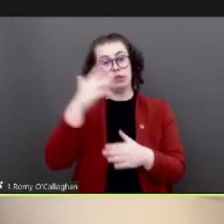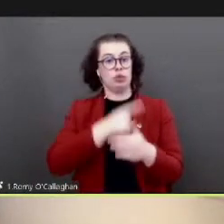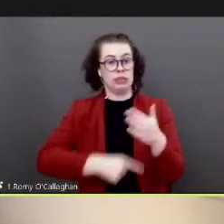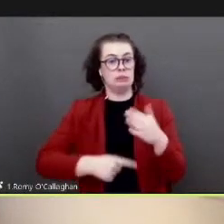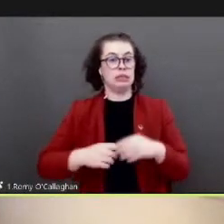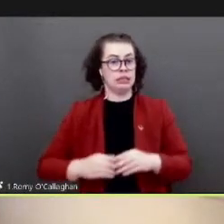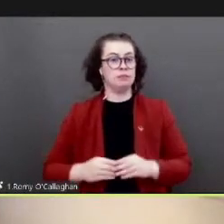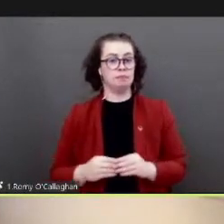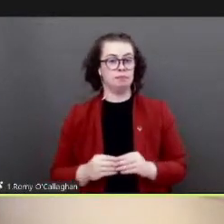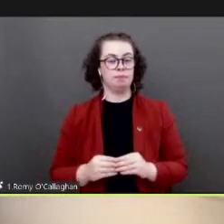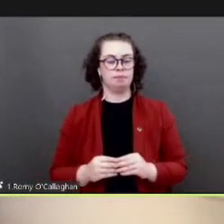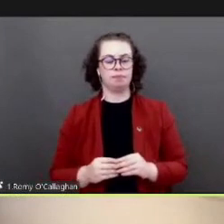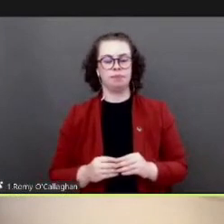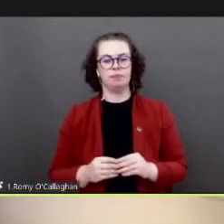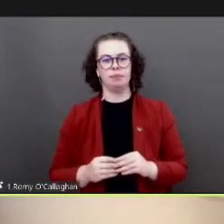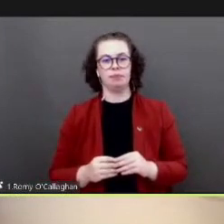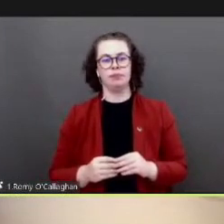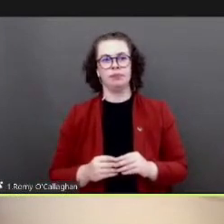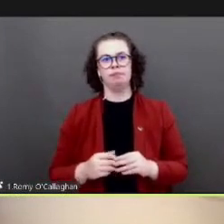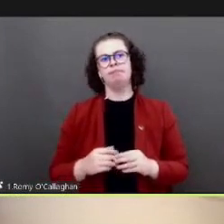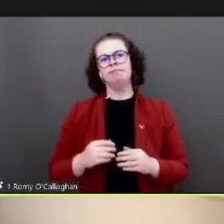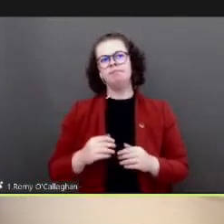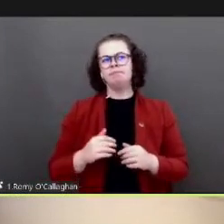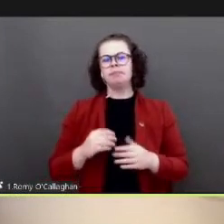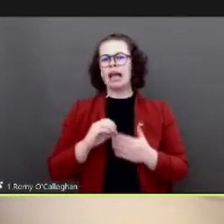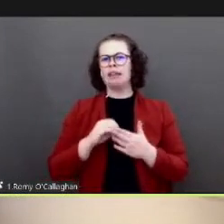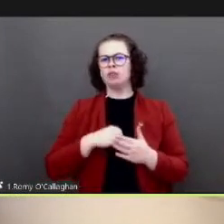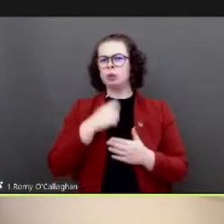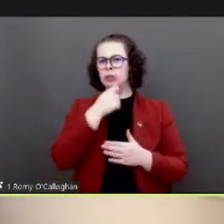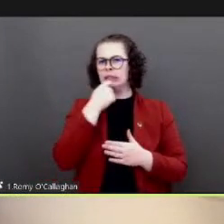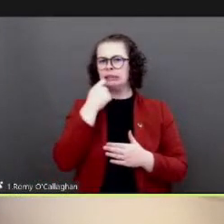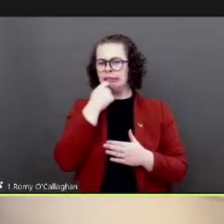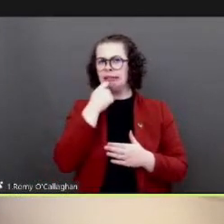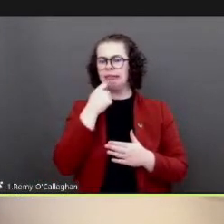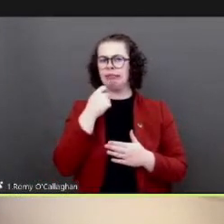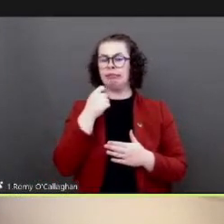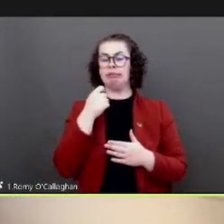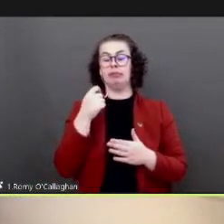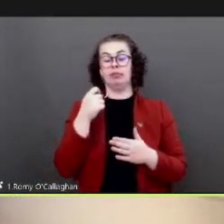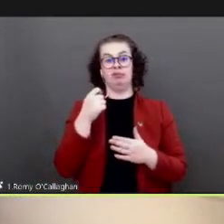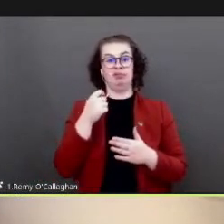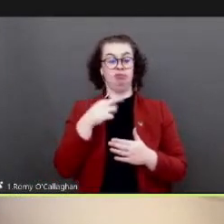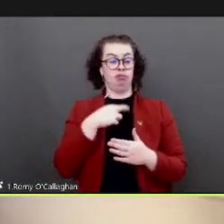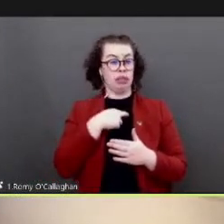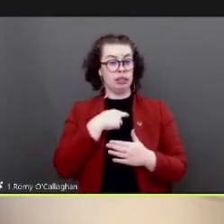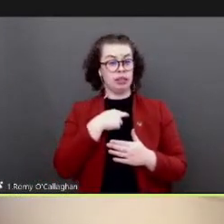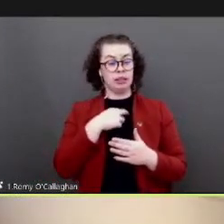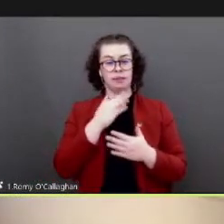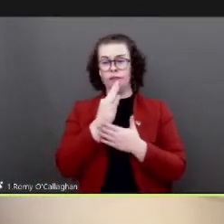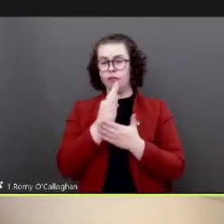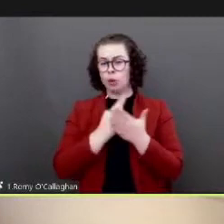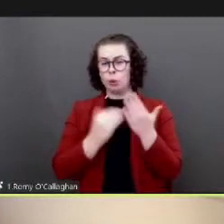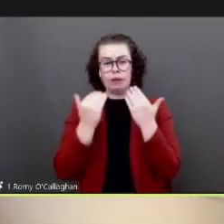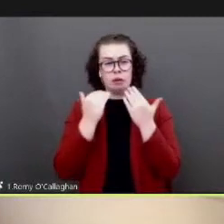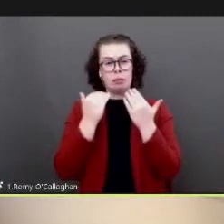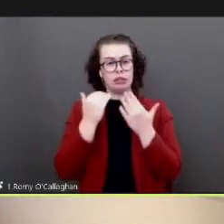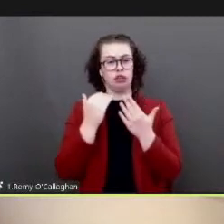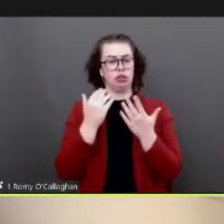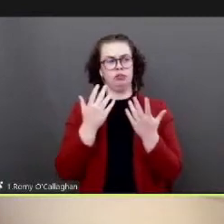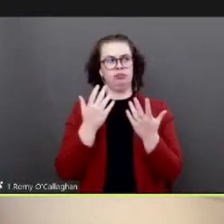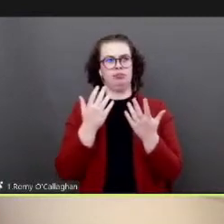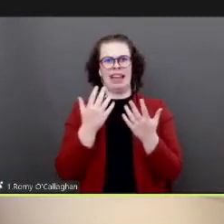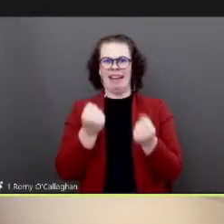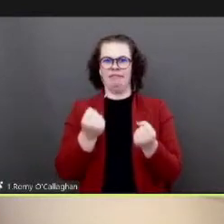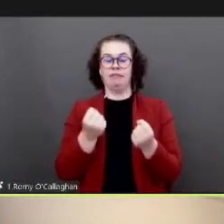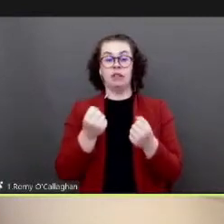And I guess at the outset, I must say there's very little published data out there. Just seven studies in this field, which I